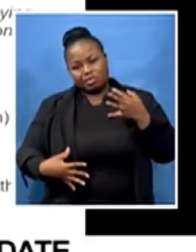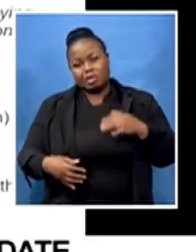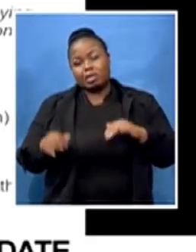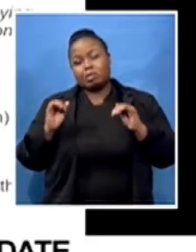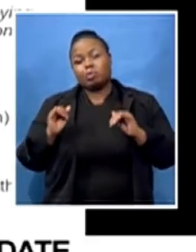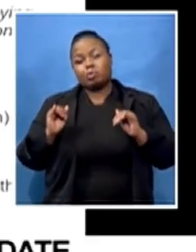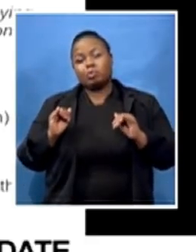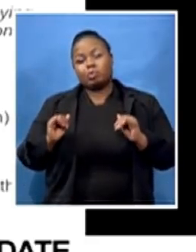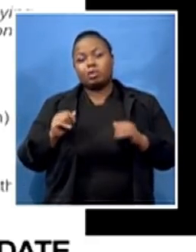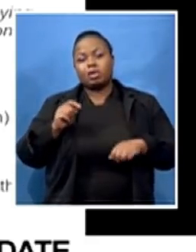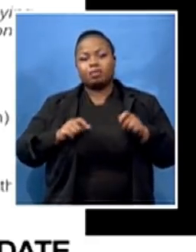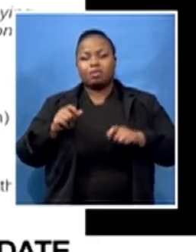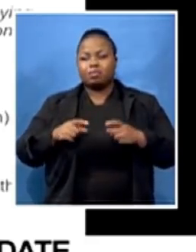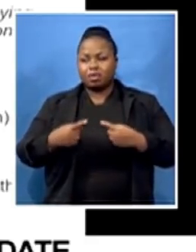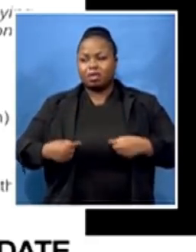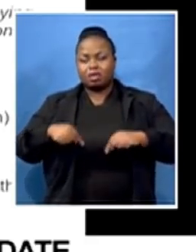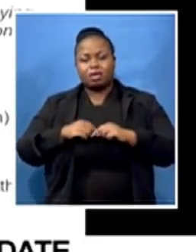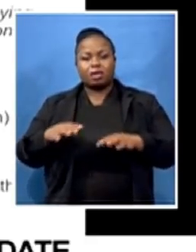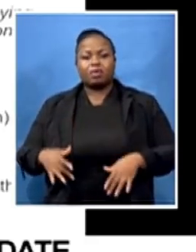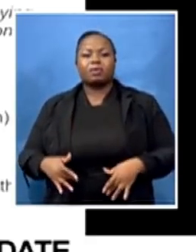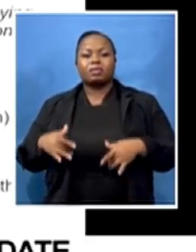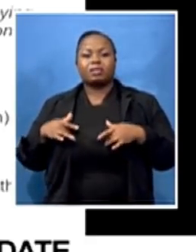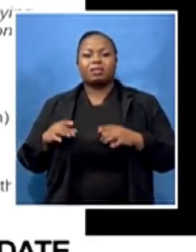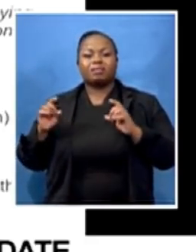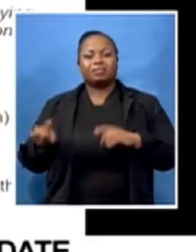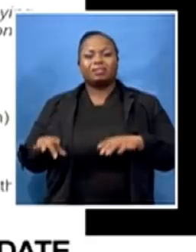And we can no longer hide from those.